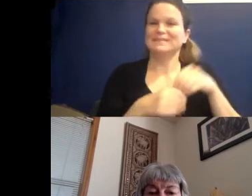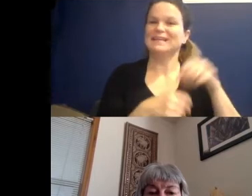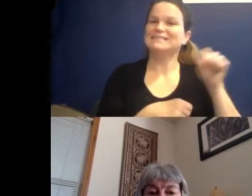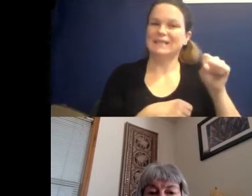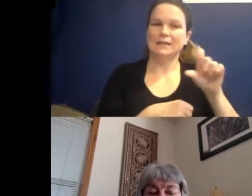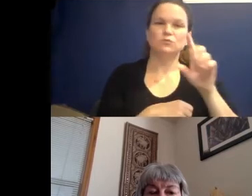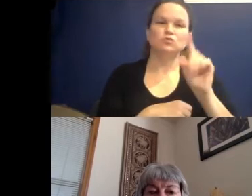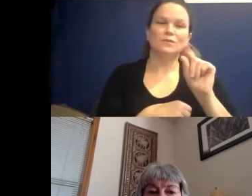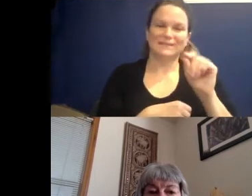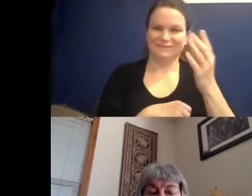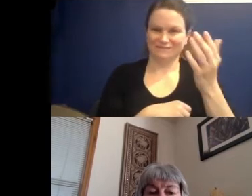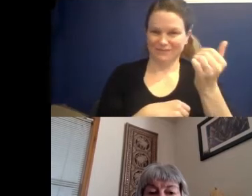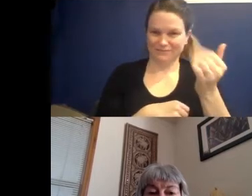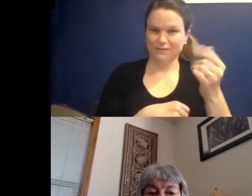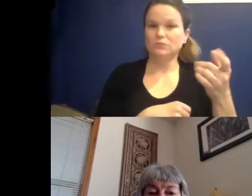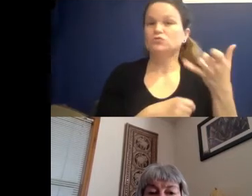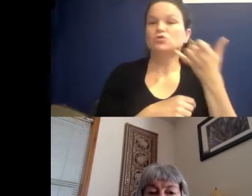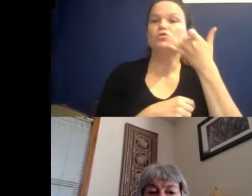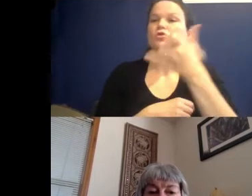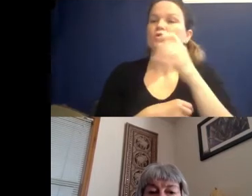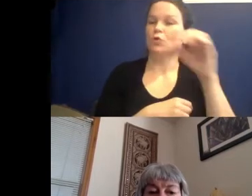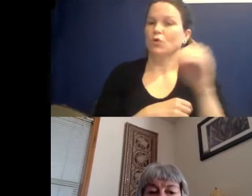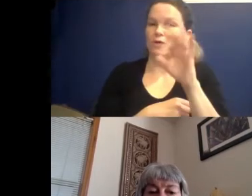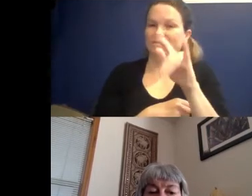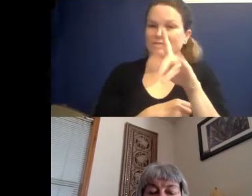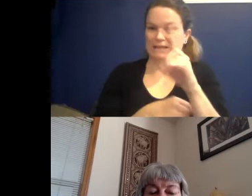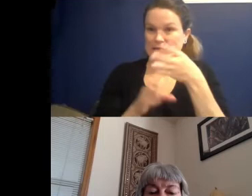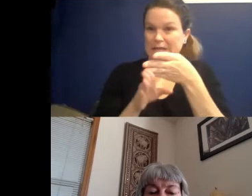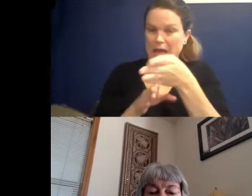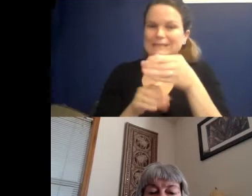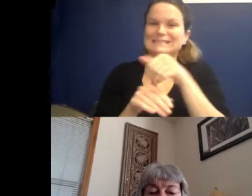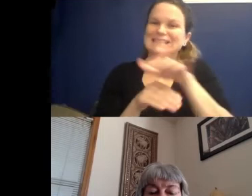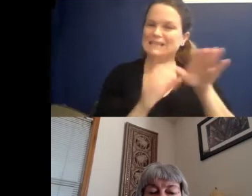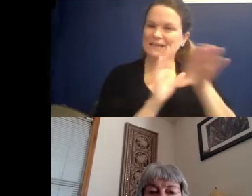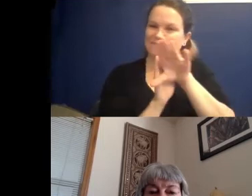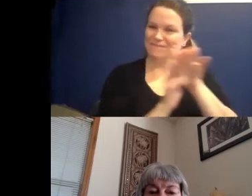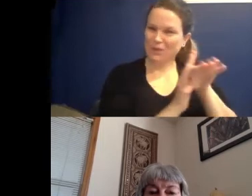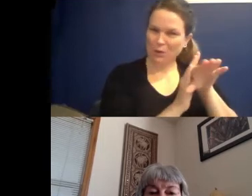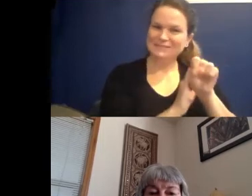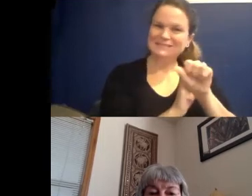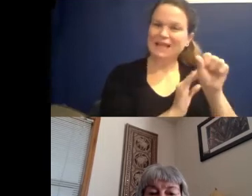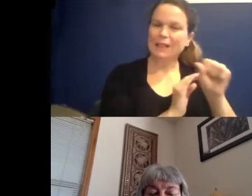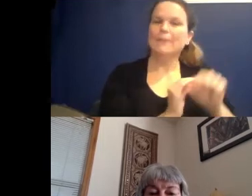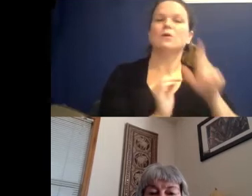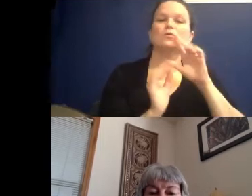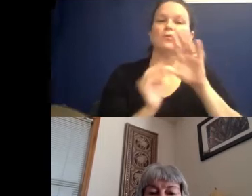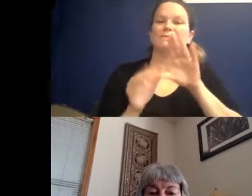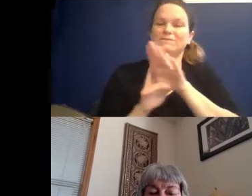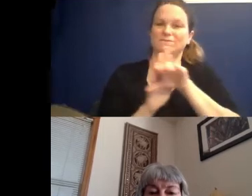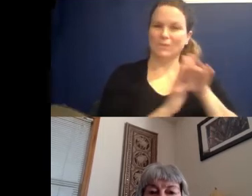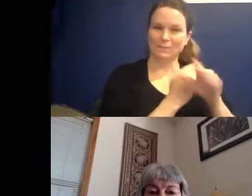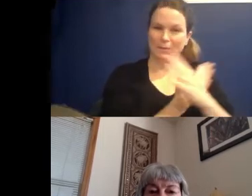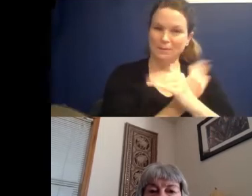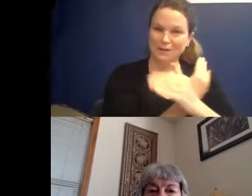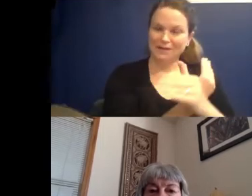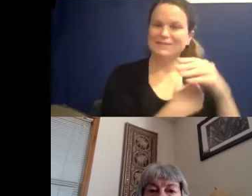2015. She called Oregon Field Guide and they sent a film crew down to Salem to film butterflies in the milkweed seed